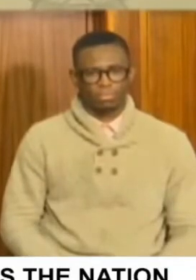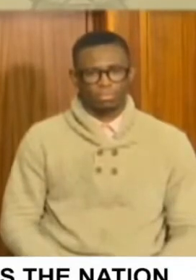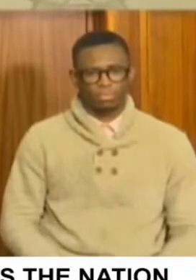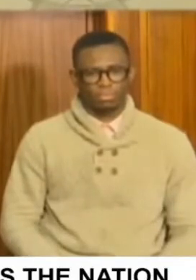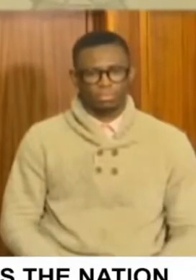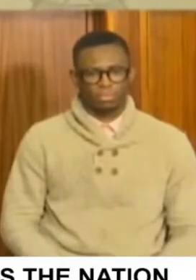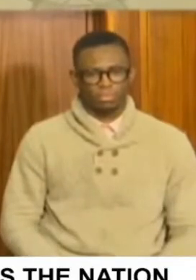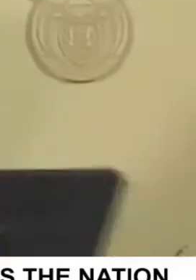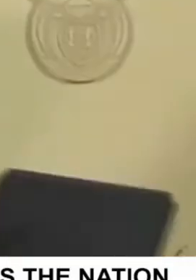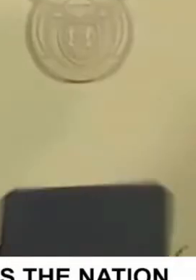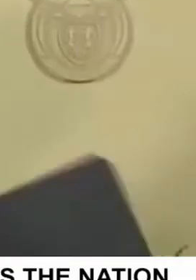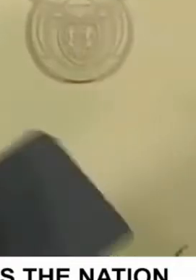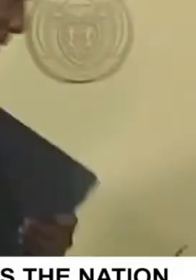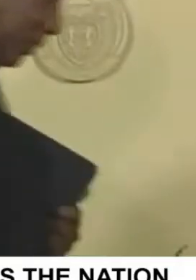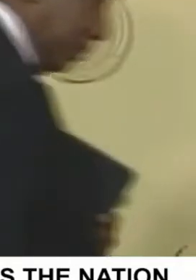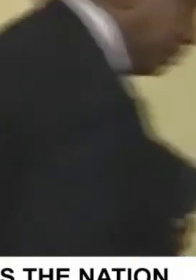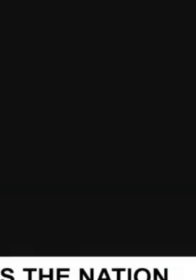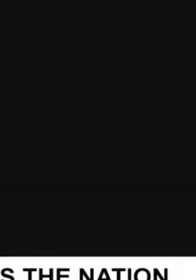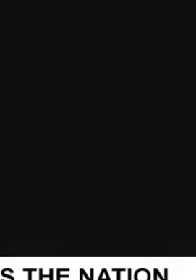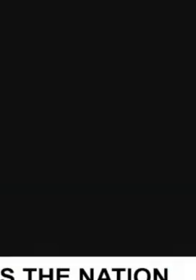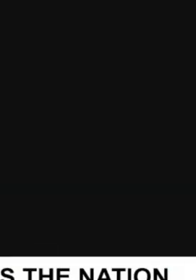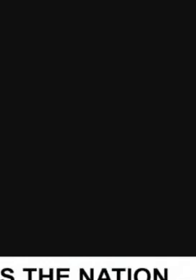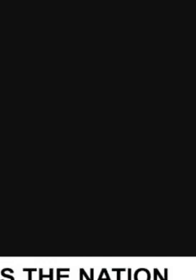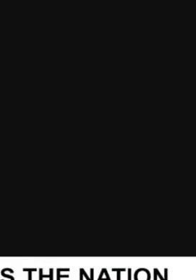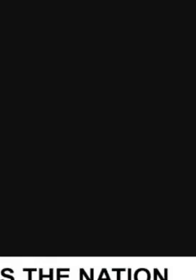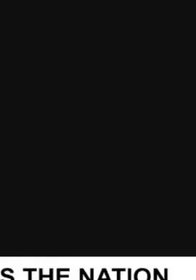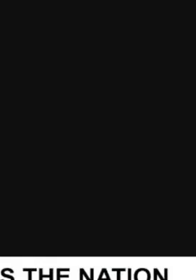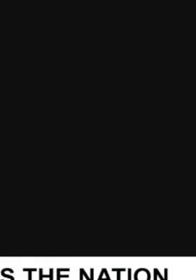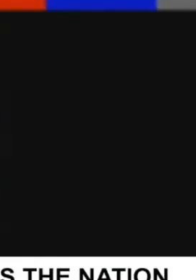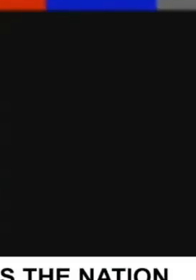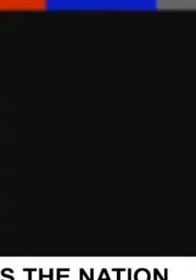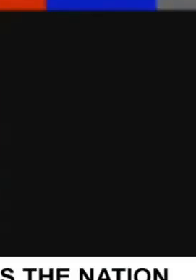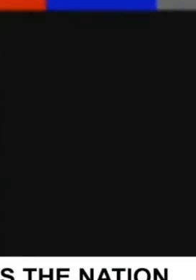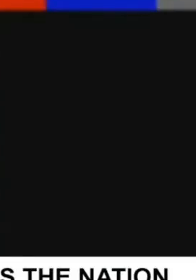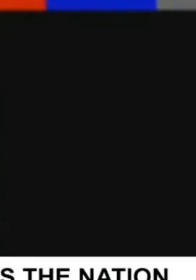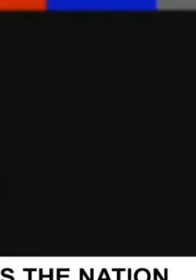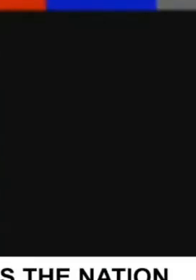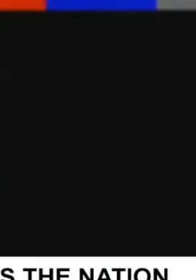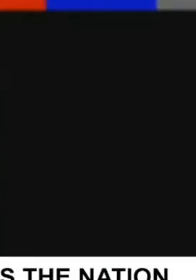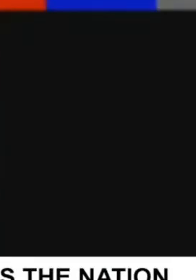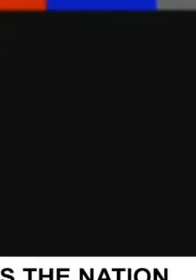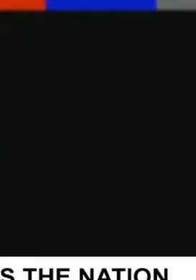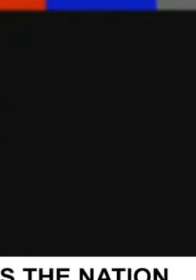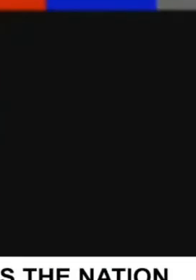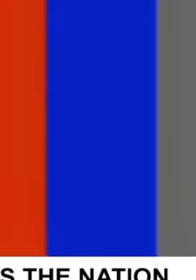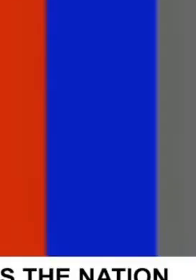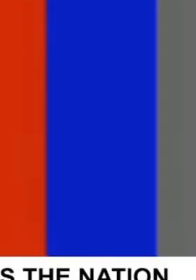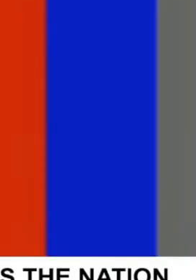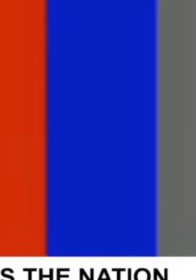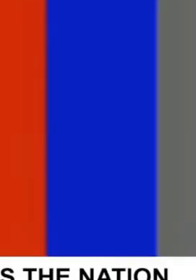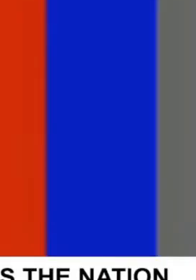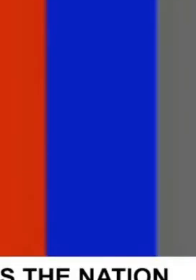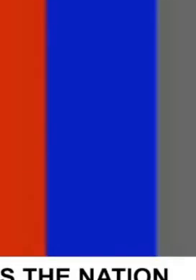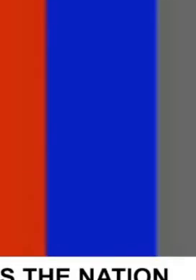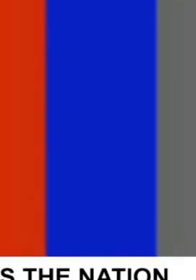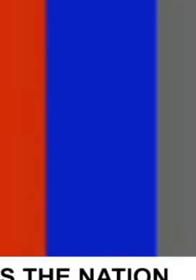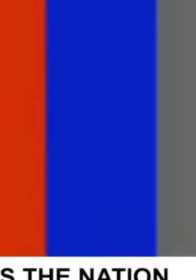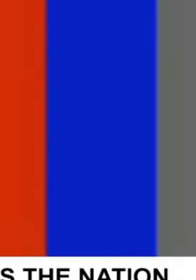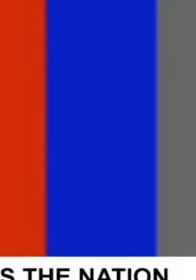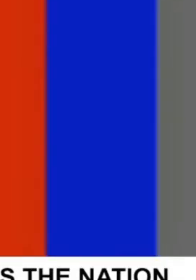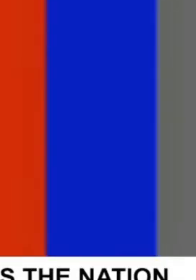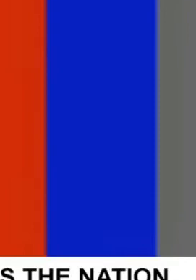off. Okay, did you tell him? Did his superiors tell him he could leave then? Oh, my goodness. Oh, that's much better. I